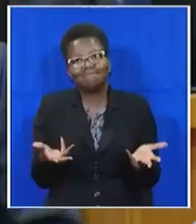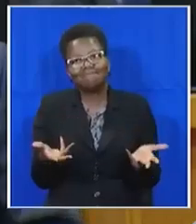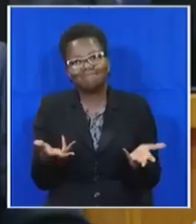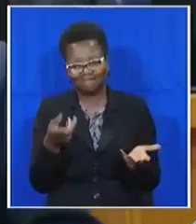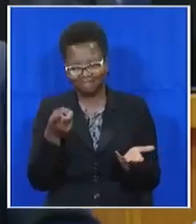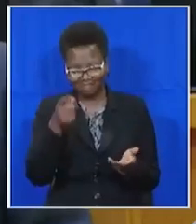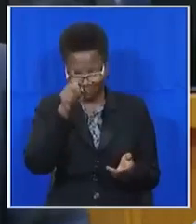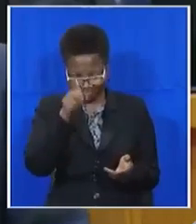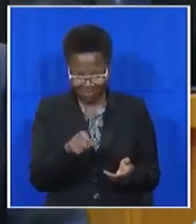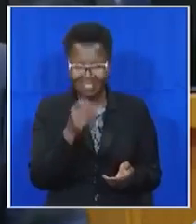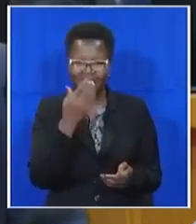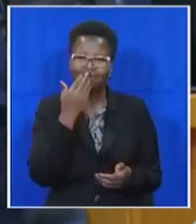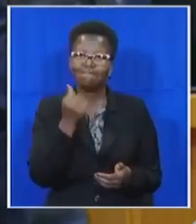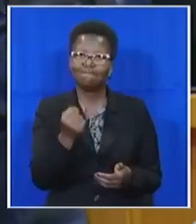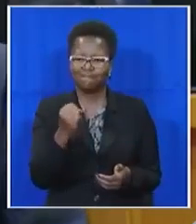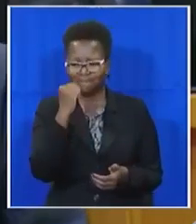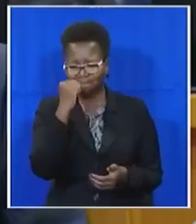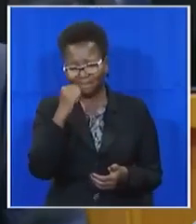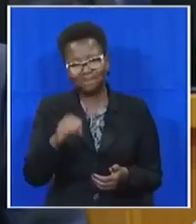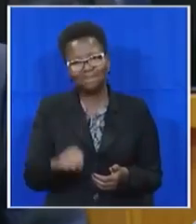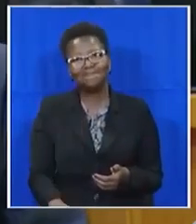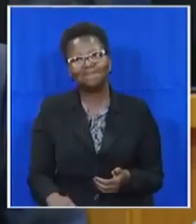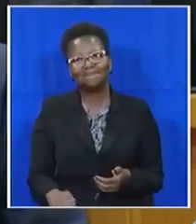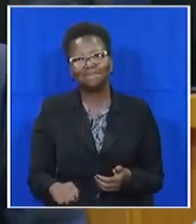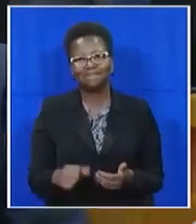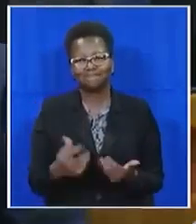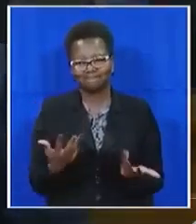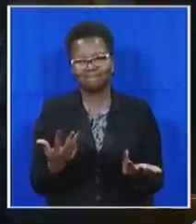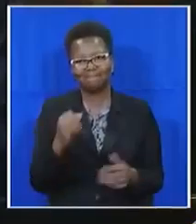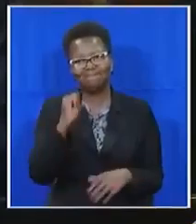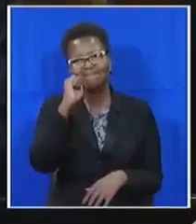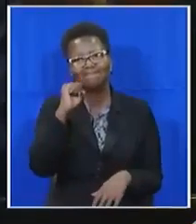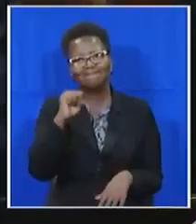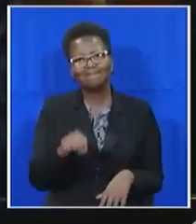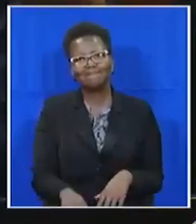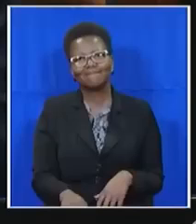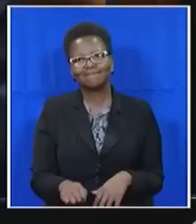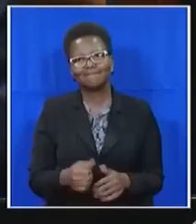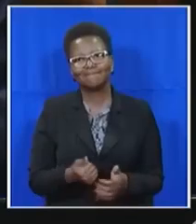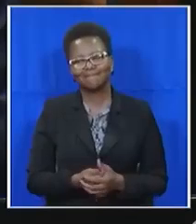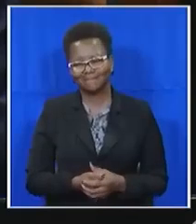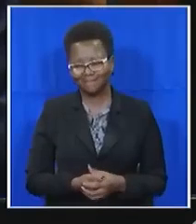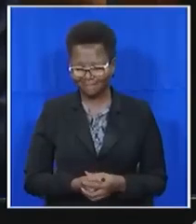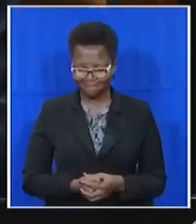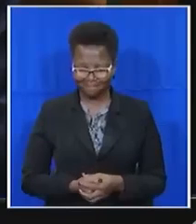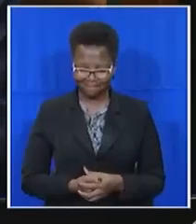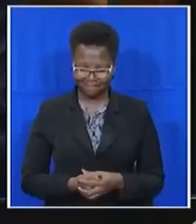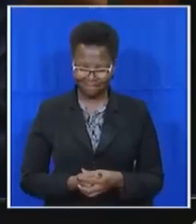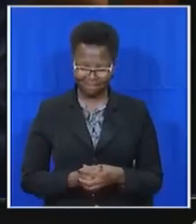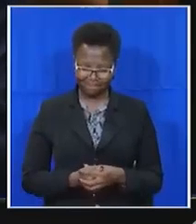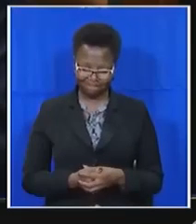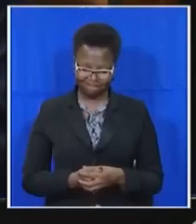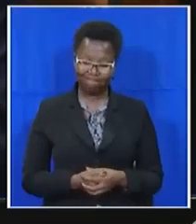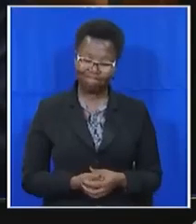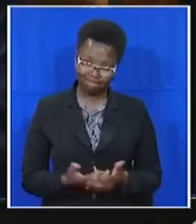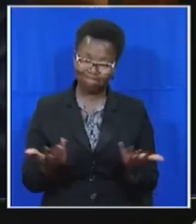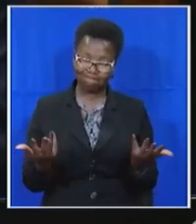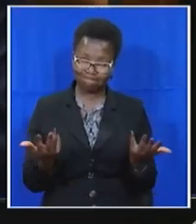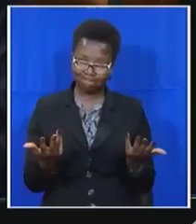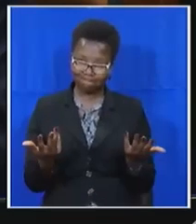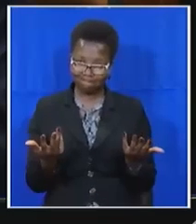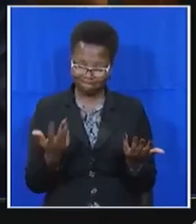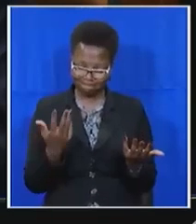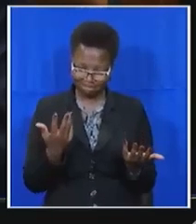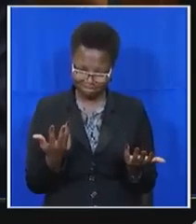must be asked to withdraw the gesture. No. Yes. No. Honorable members,